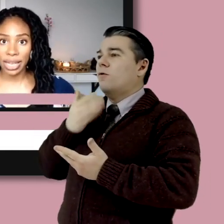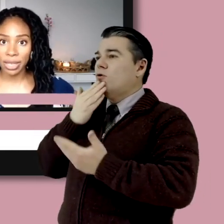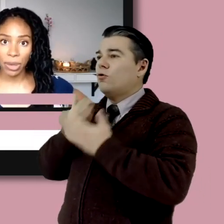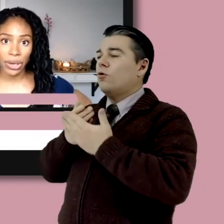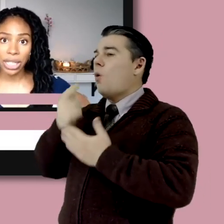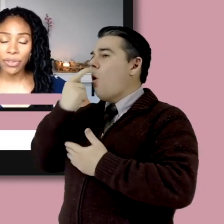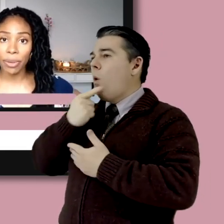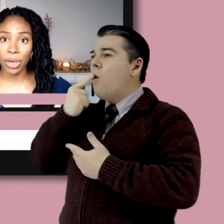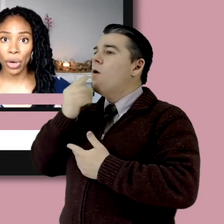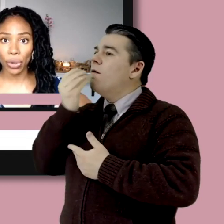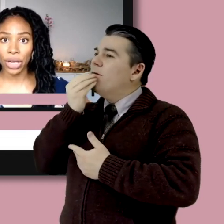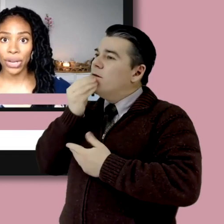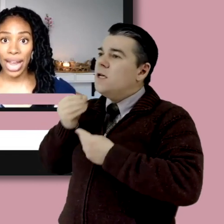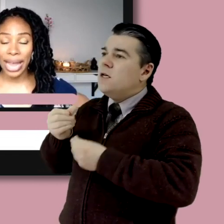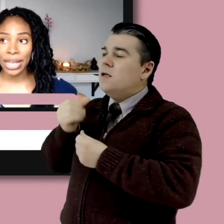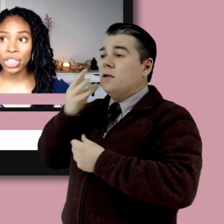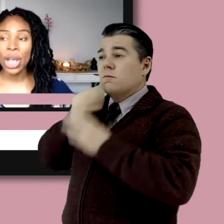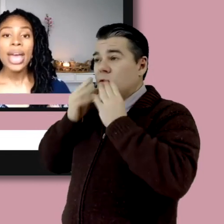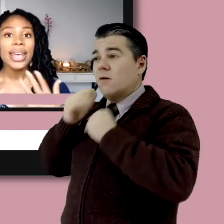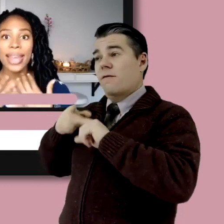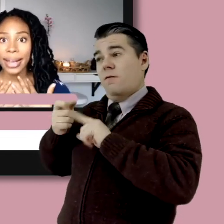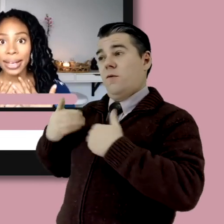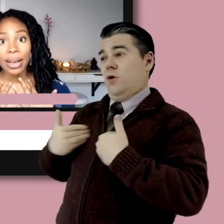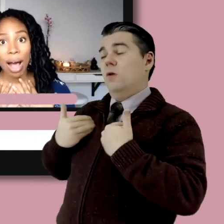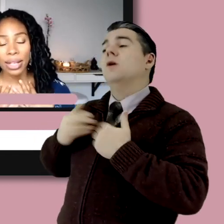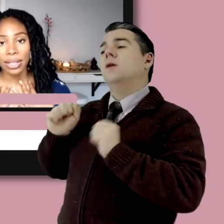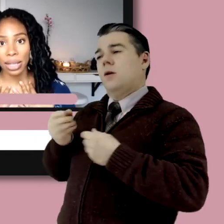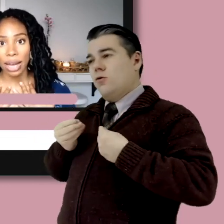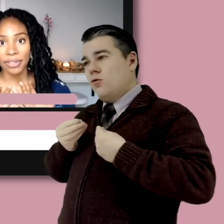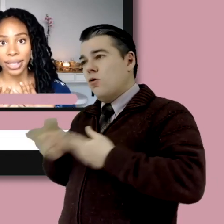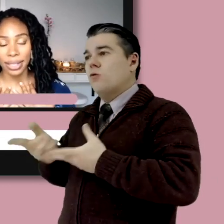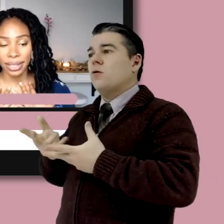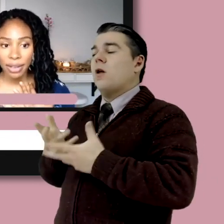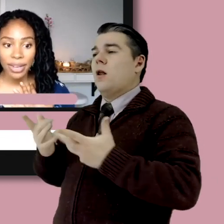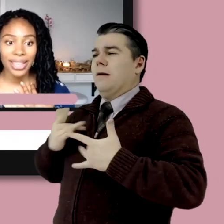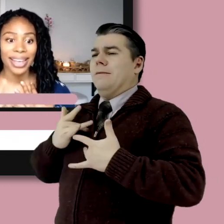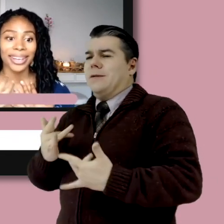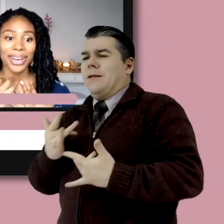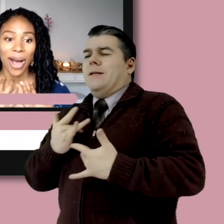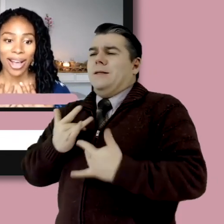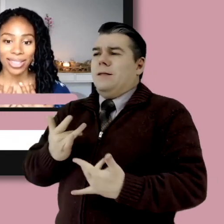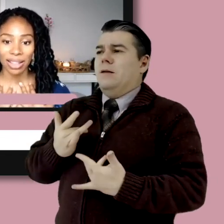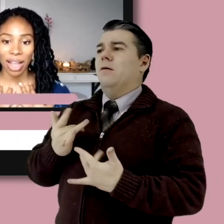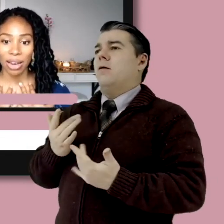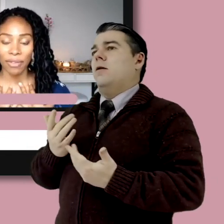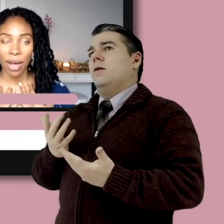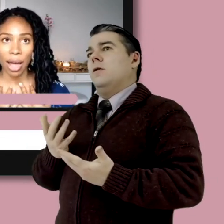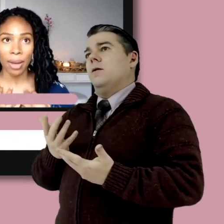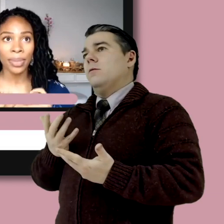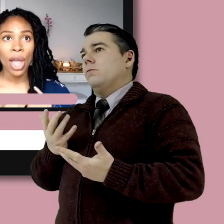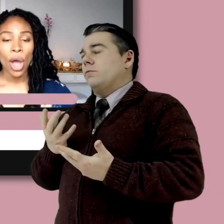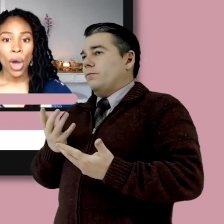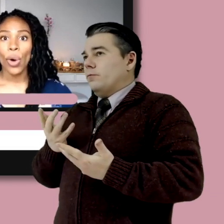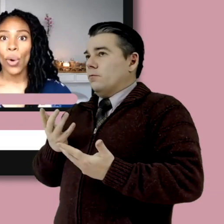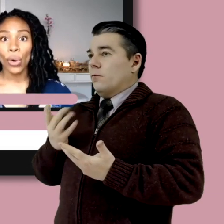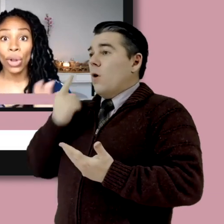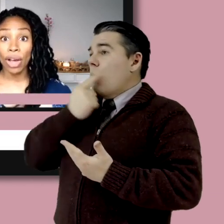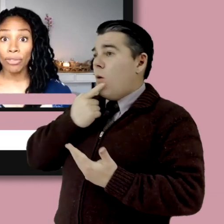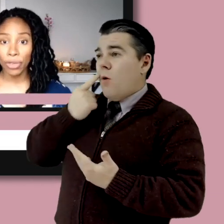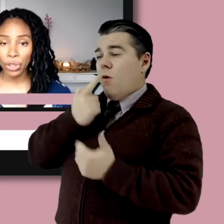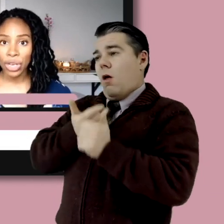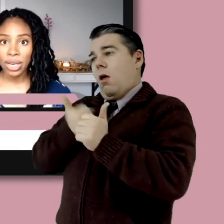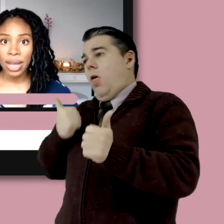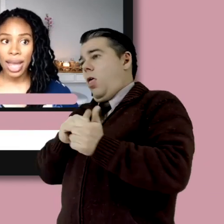feeding experience from an earlier age. That can cause a lot of sensitivity. That can cause a lot of